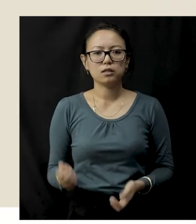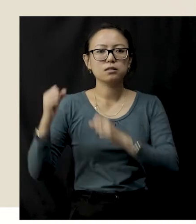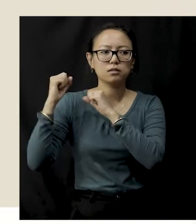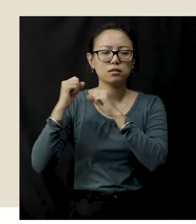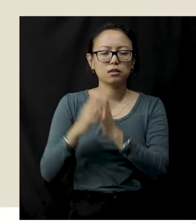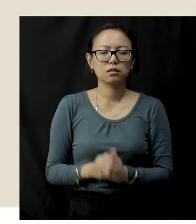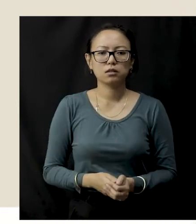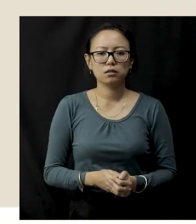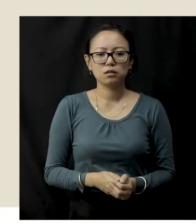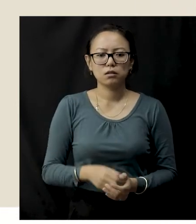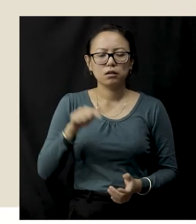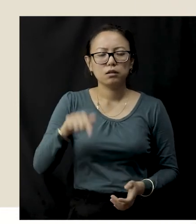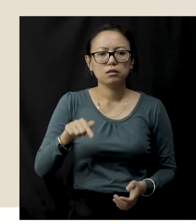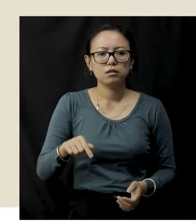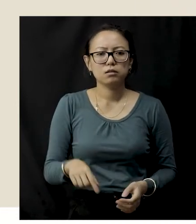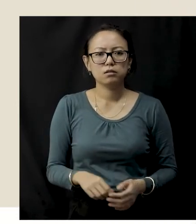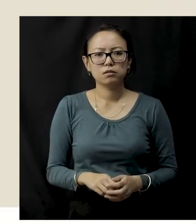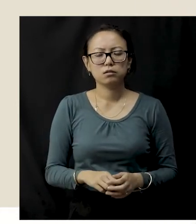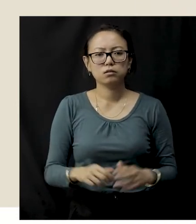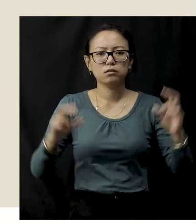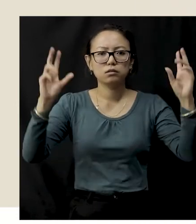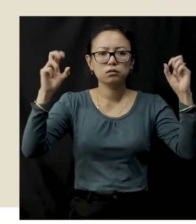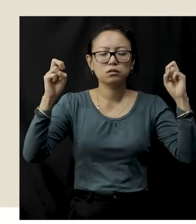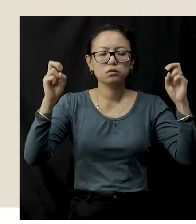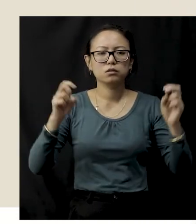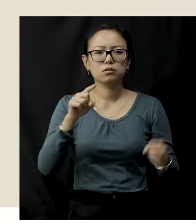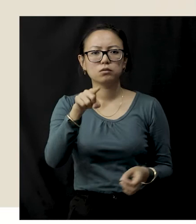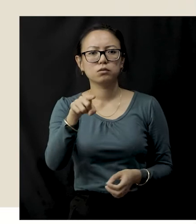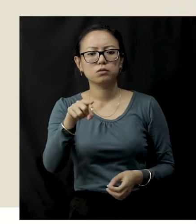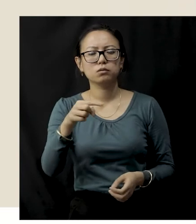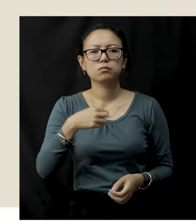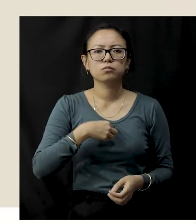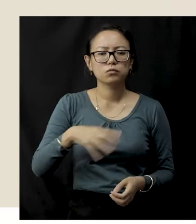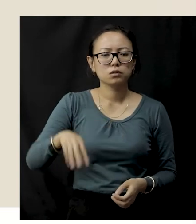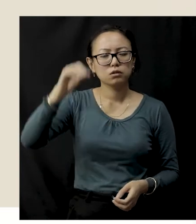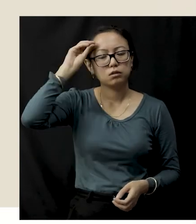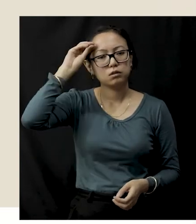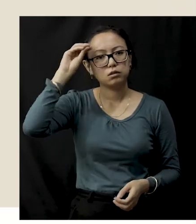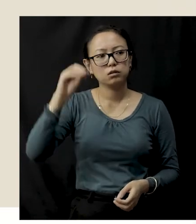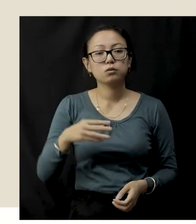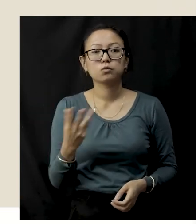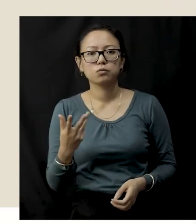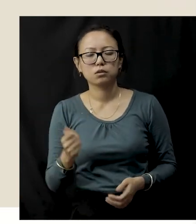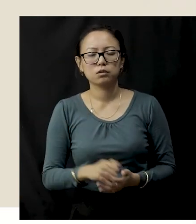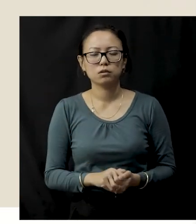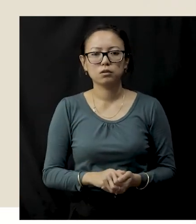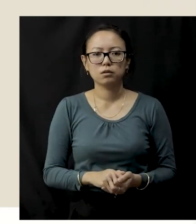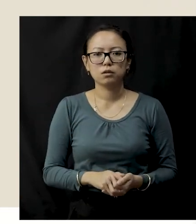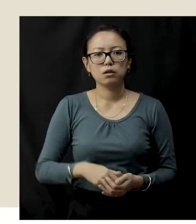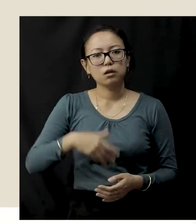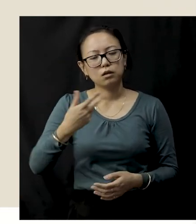this lesson, what you and I have learned is that with the invention